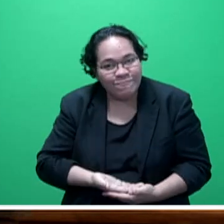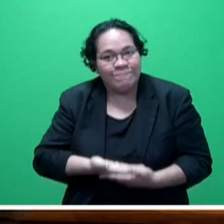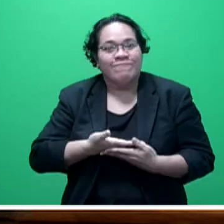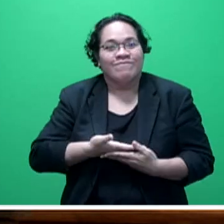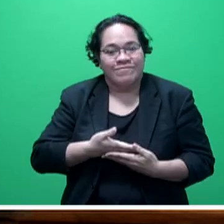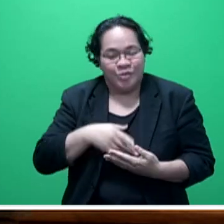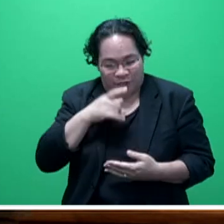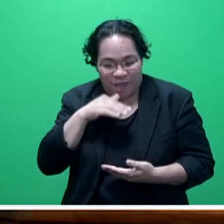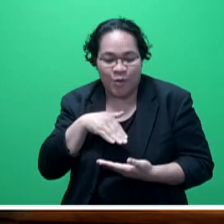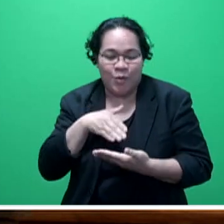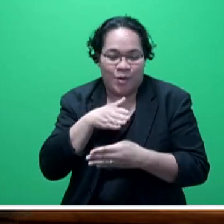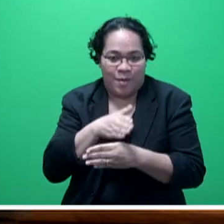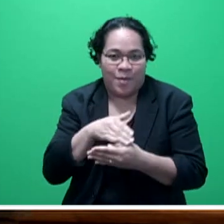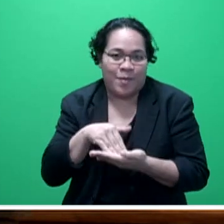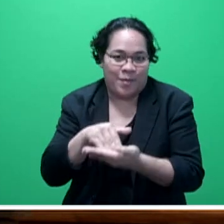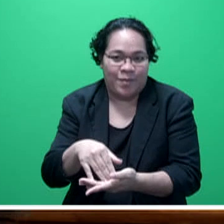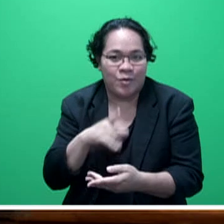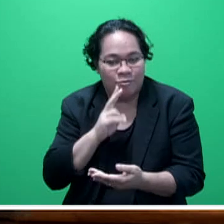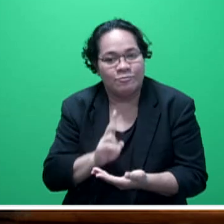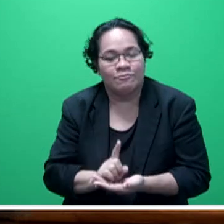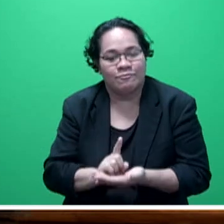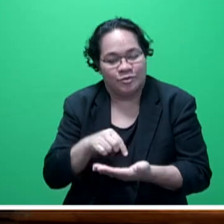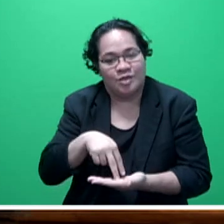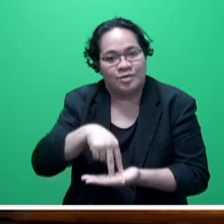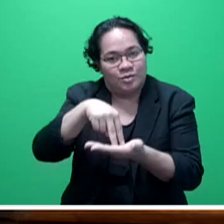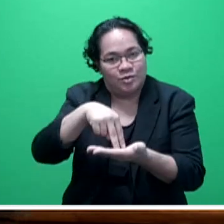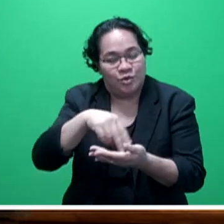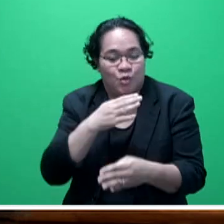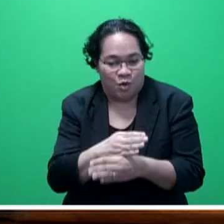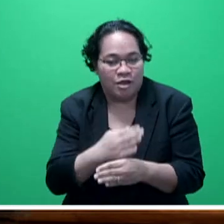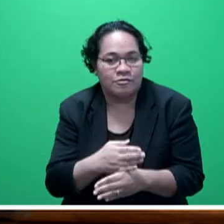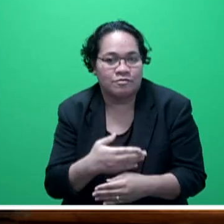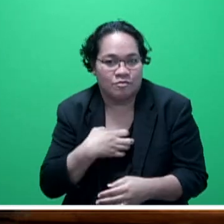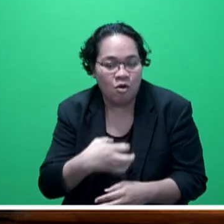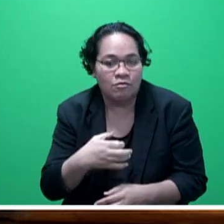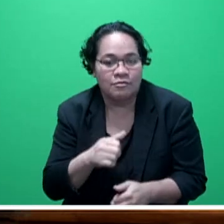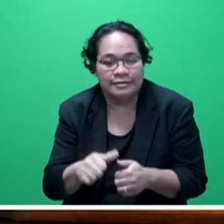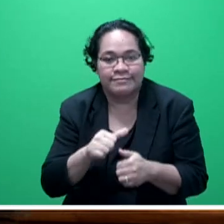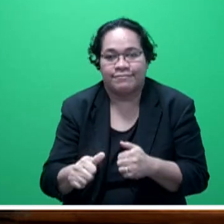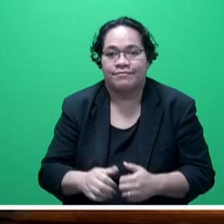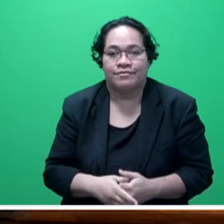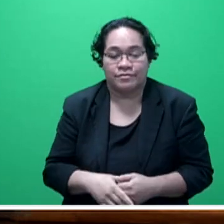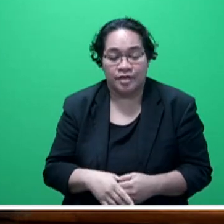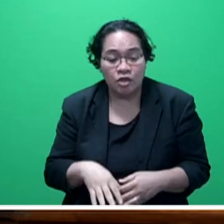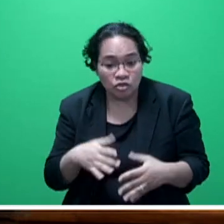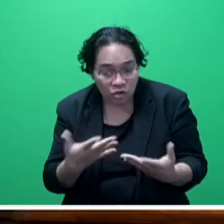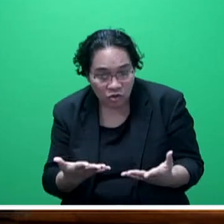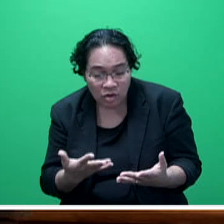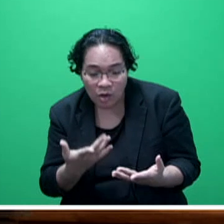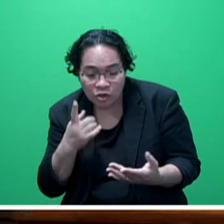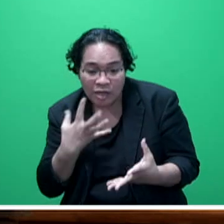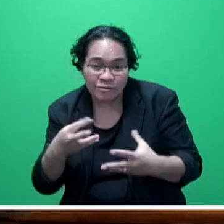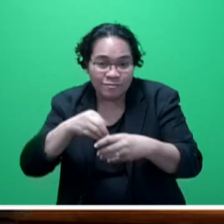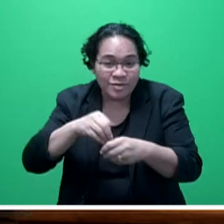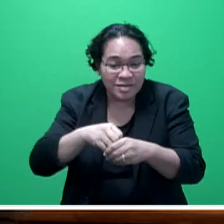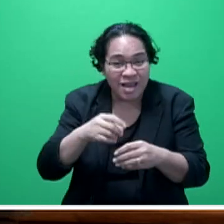sir, the ministry is already working towards the strengthening of the integrated rural development framework.